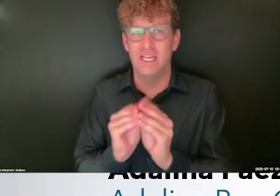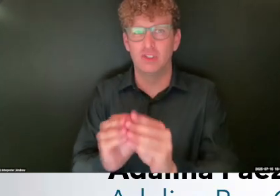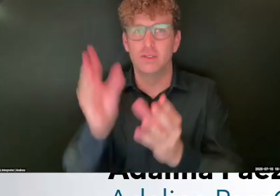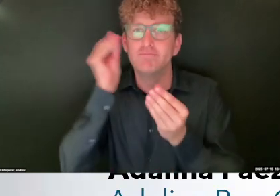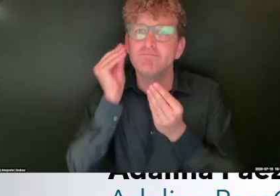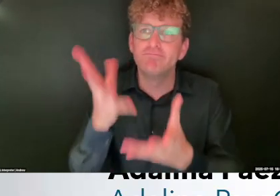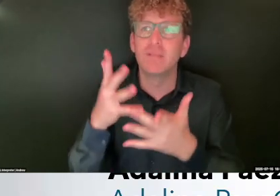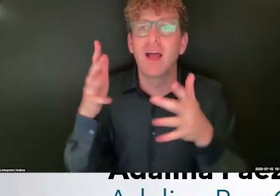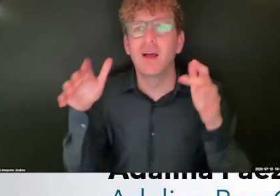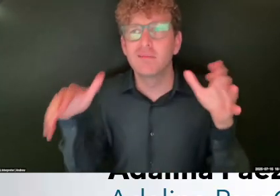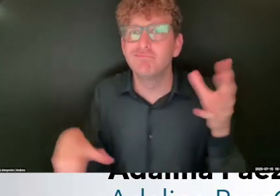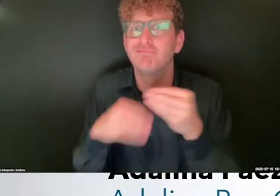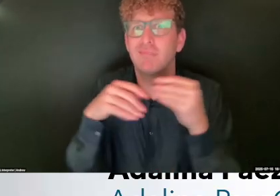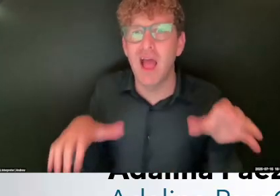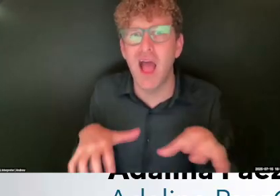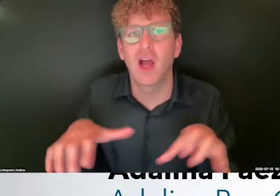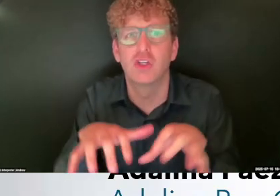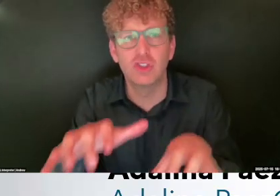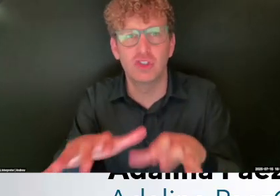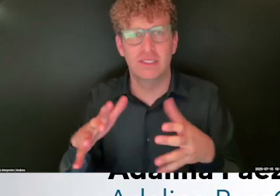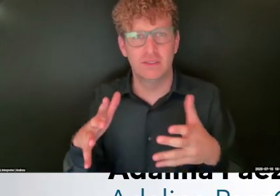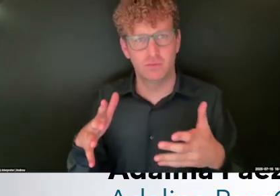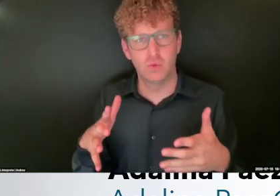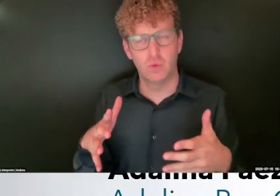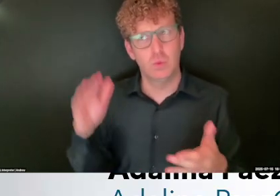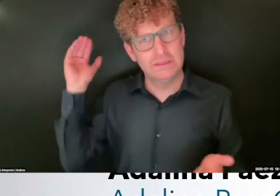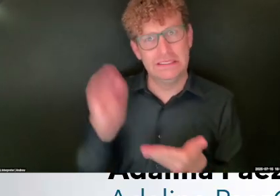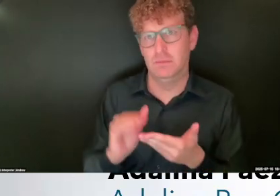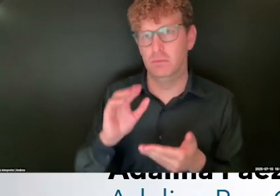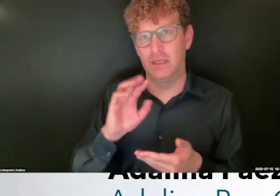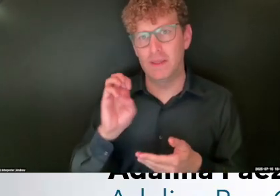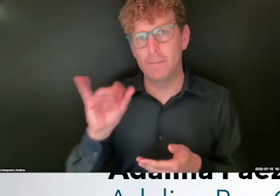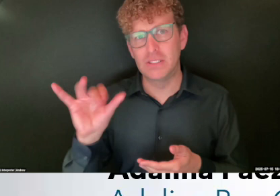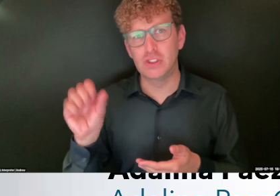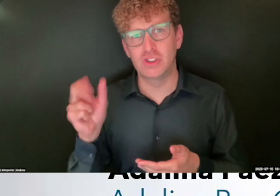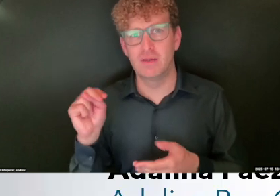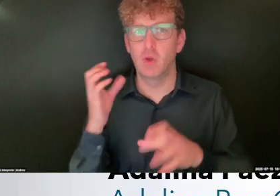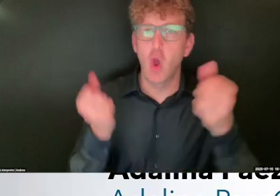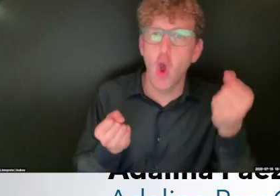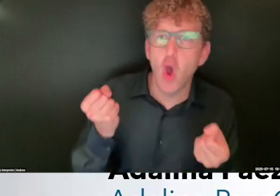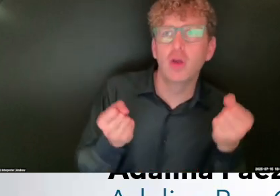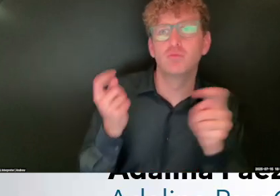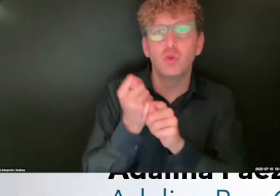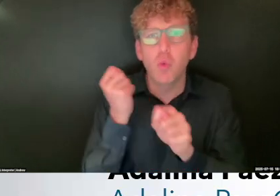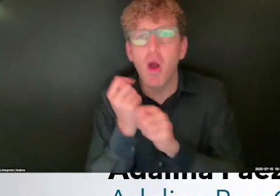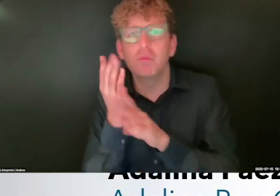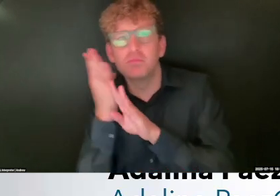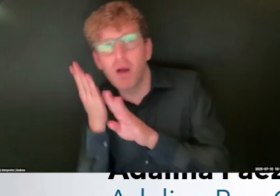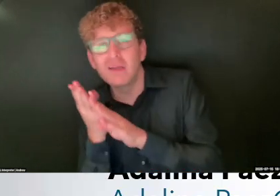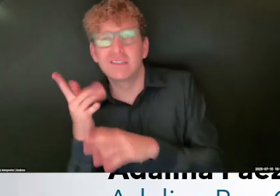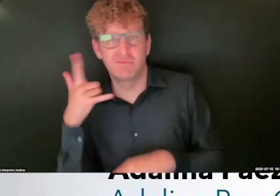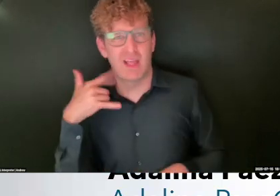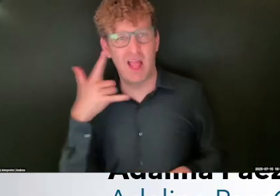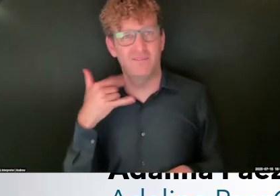trucks, and buses in California. So this effort follows an executive order by Governor Gavin Newsom